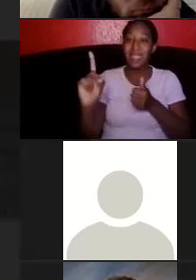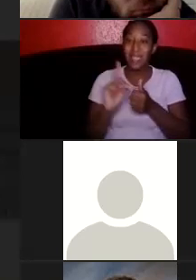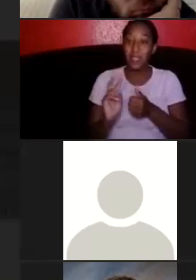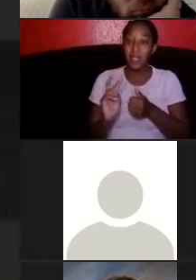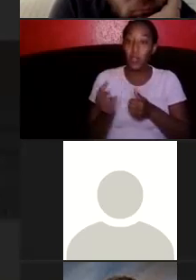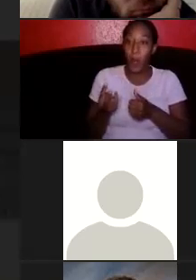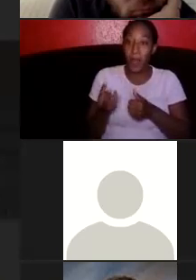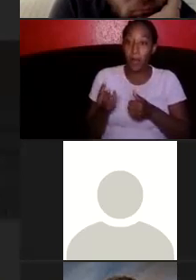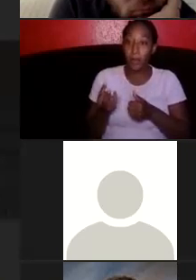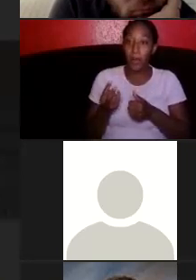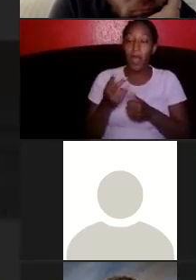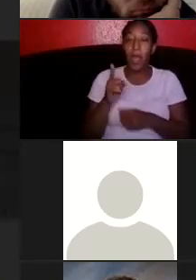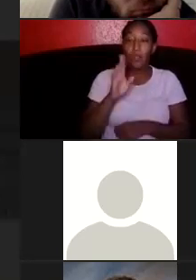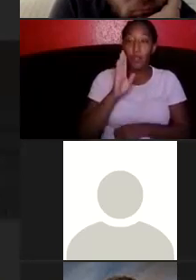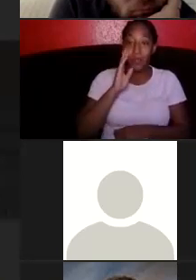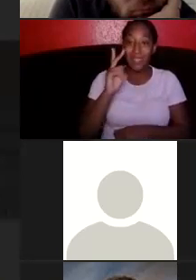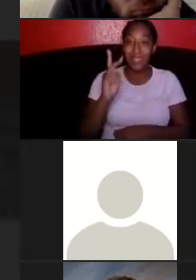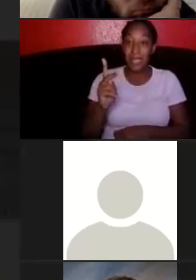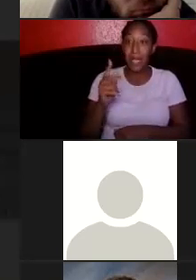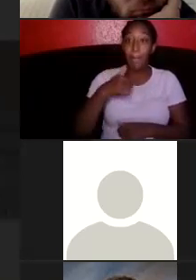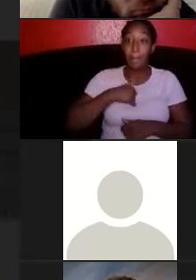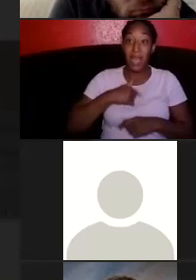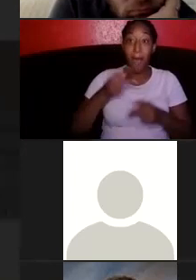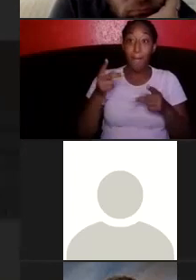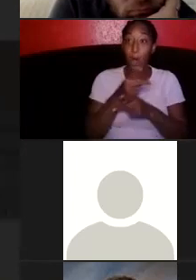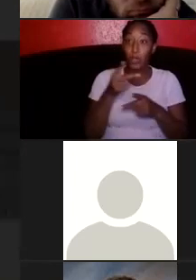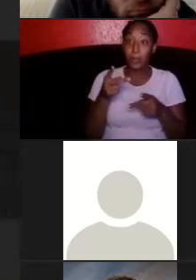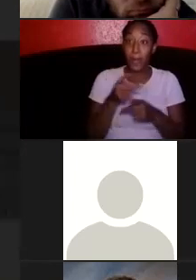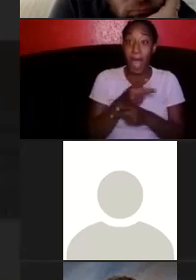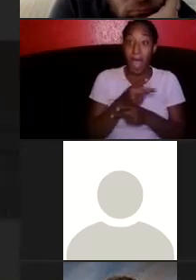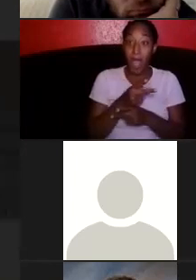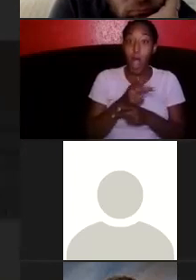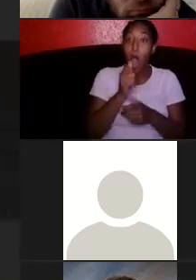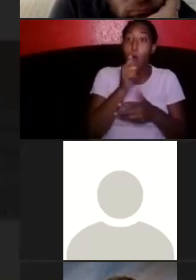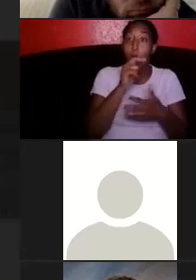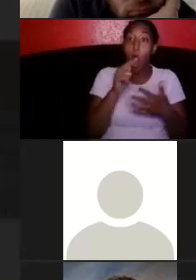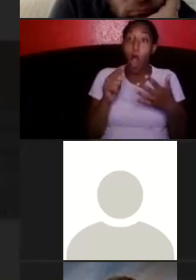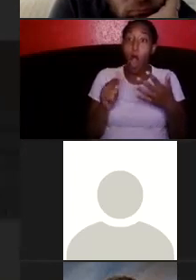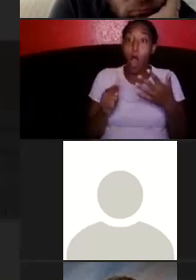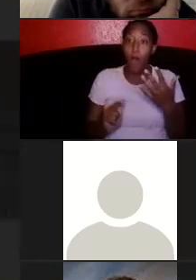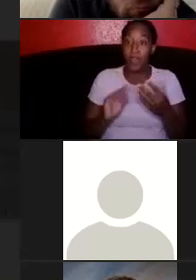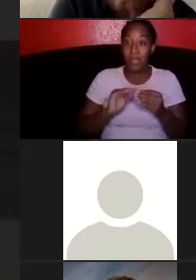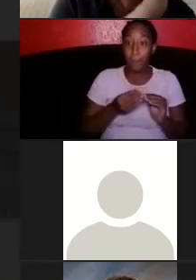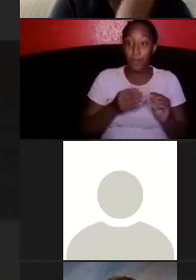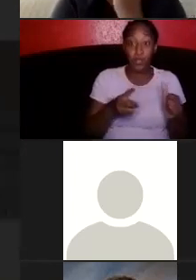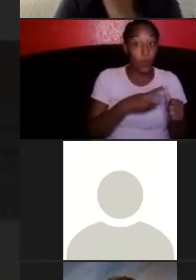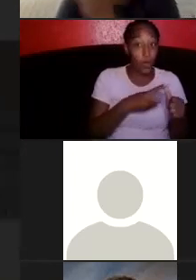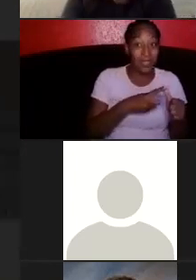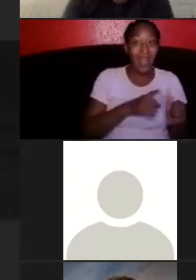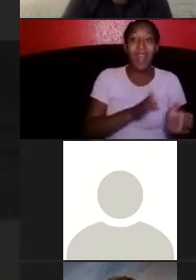old-fashioned way. I multiply all my numbers first, and then I do all my exponents.